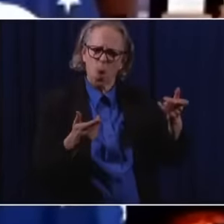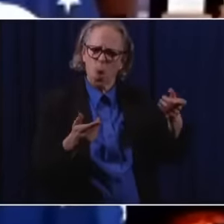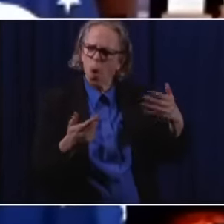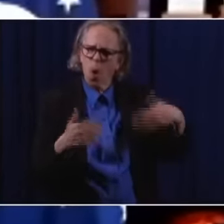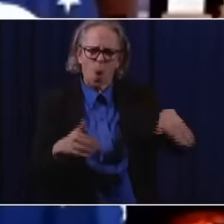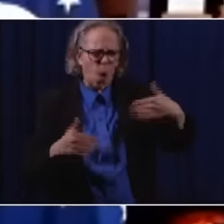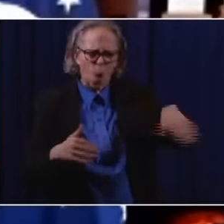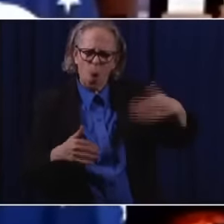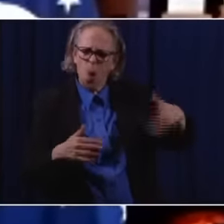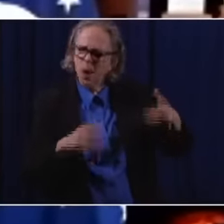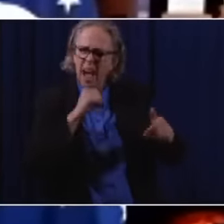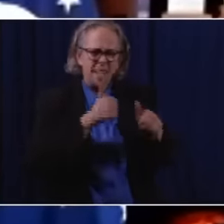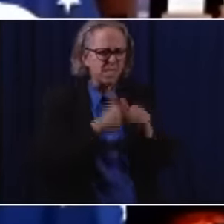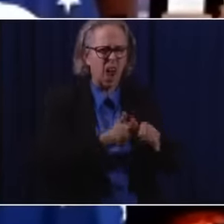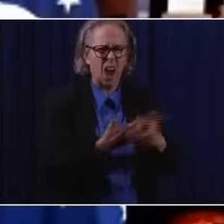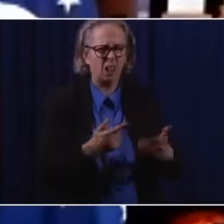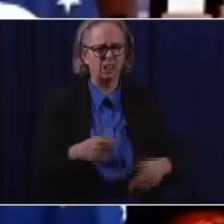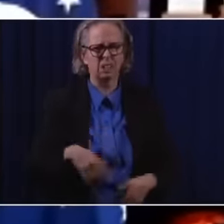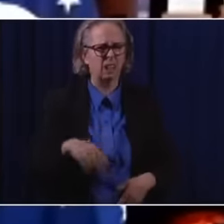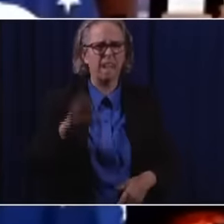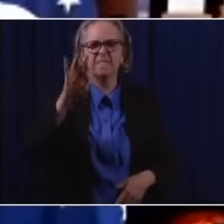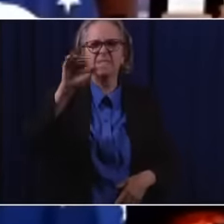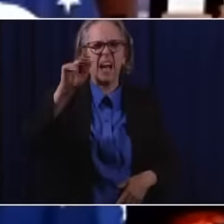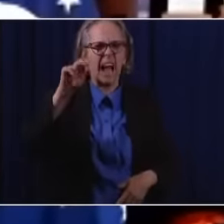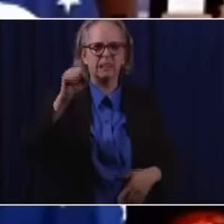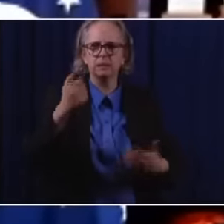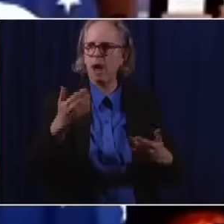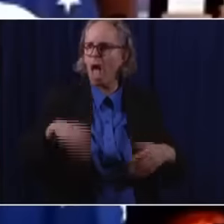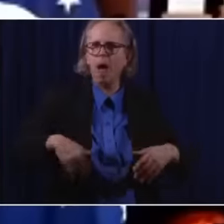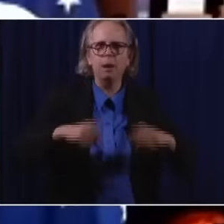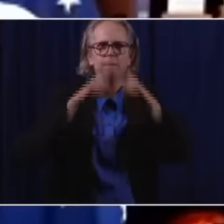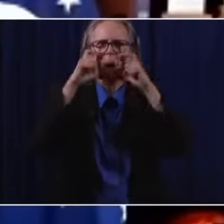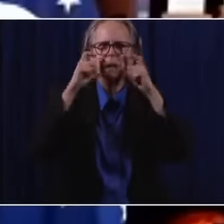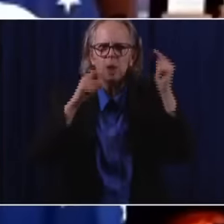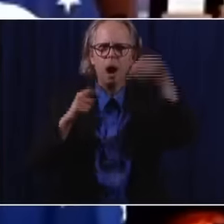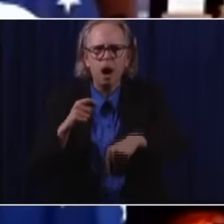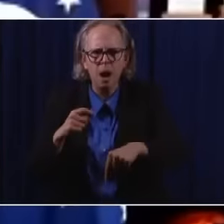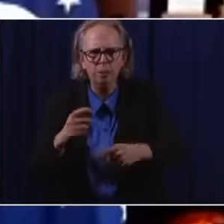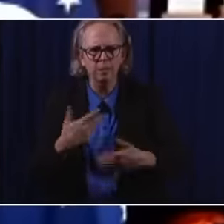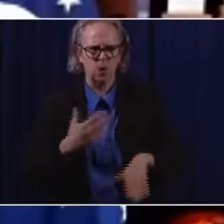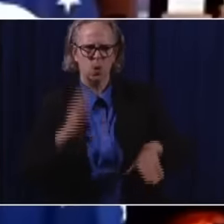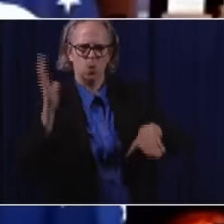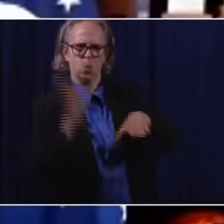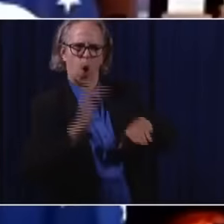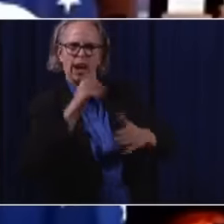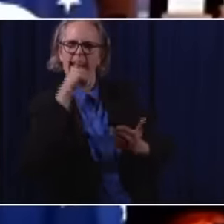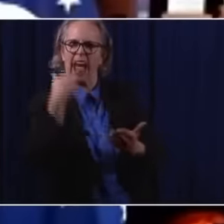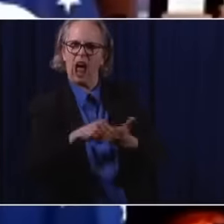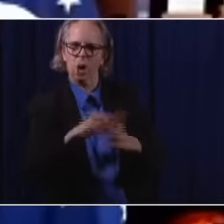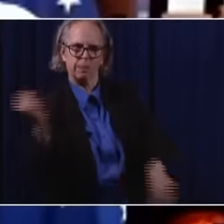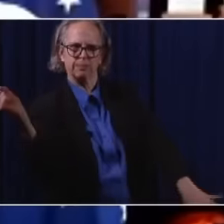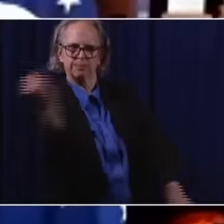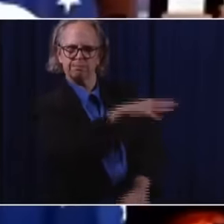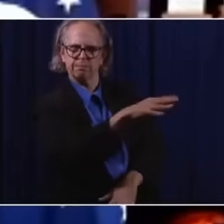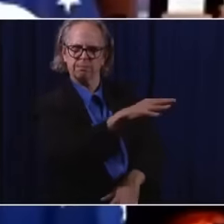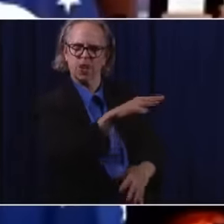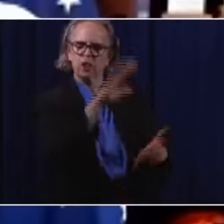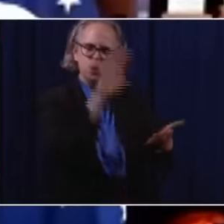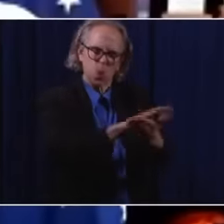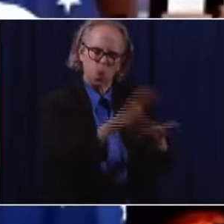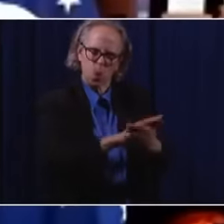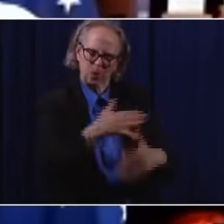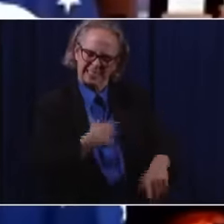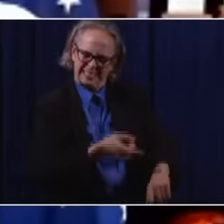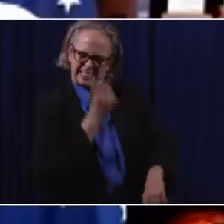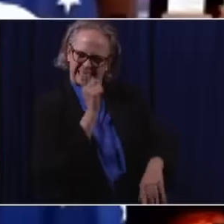at the game, those schools have received warning letters from the Ohio High School Athletic Association, and all of the schools who've